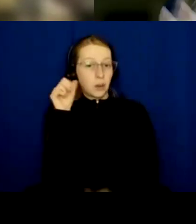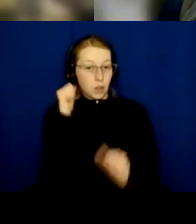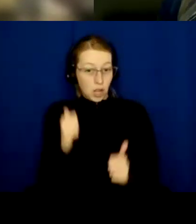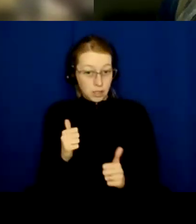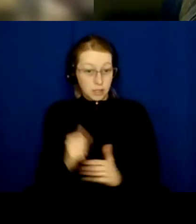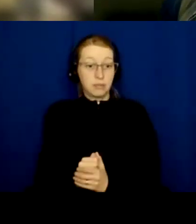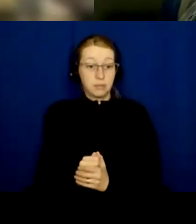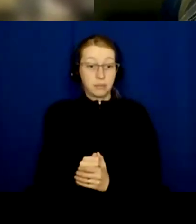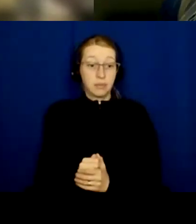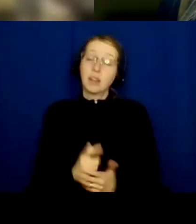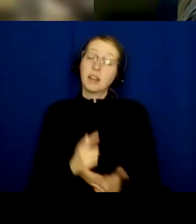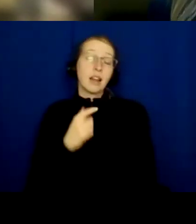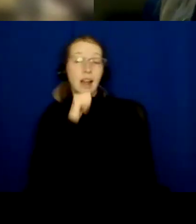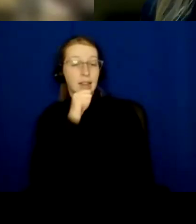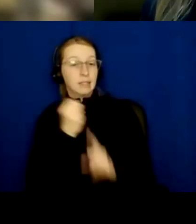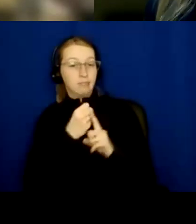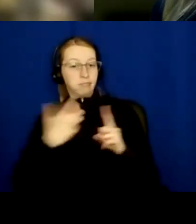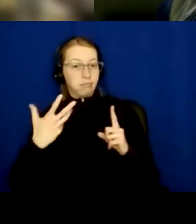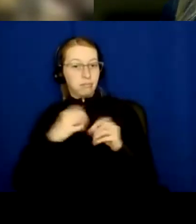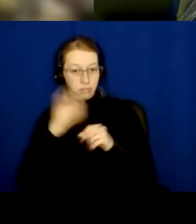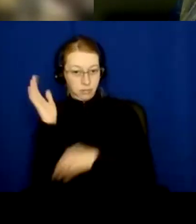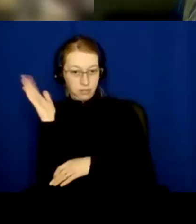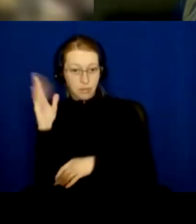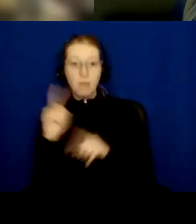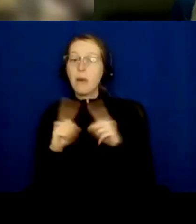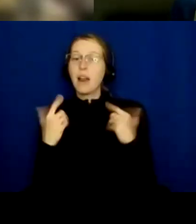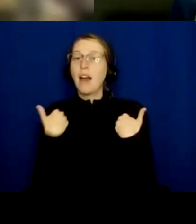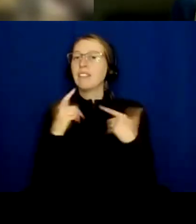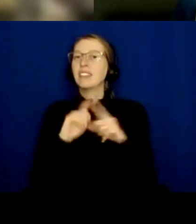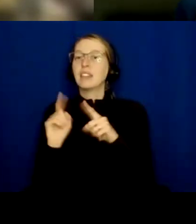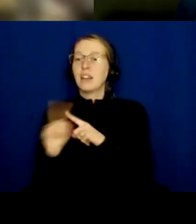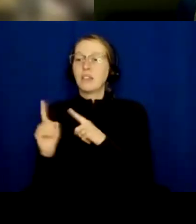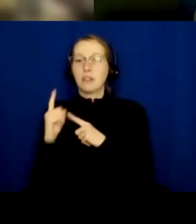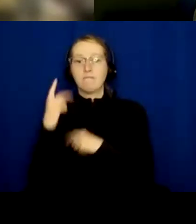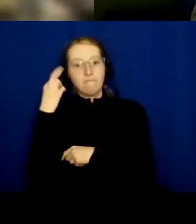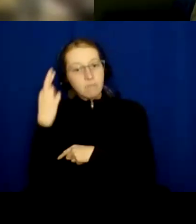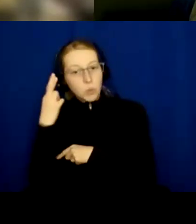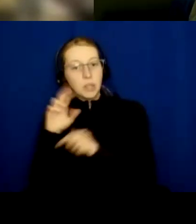but there's different types of hearing loss or different causes of hearing loss.